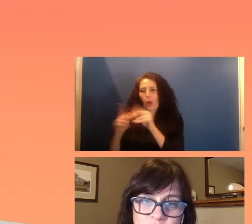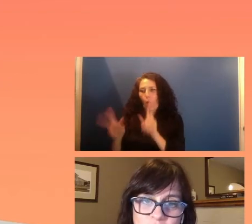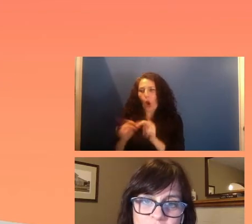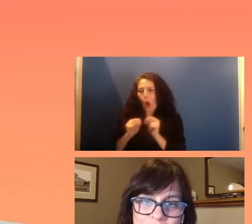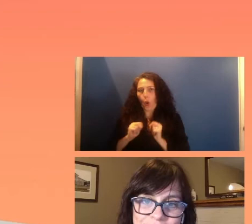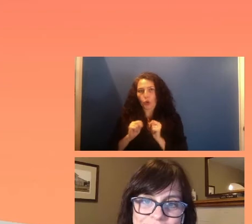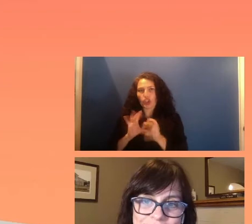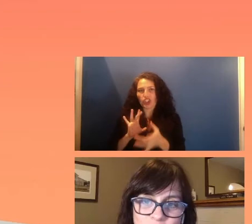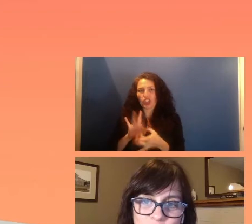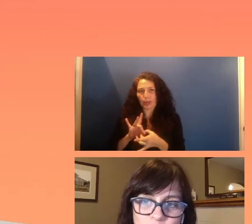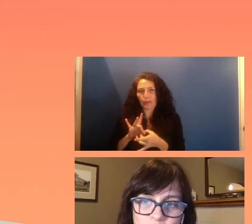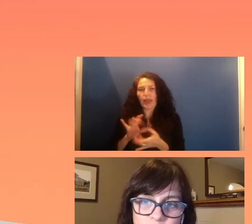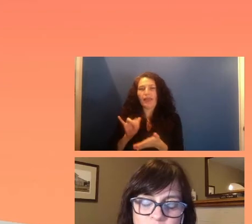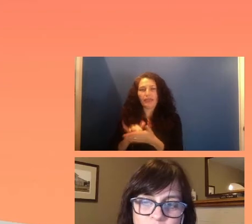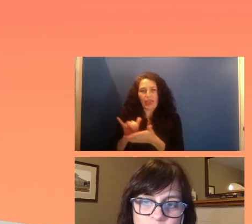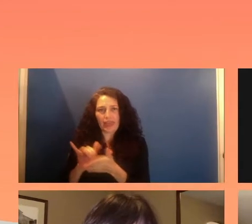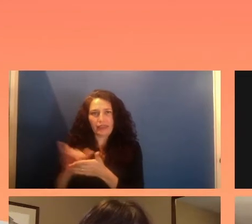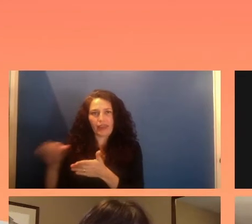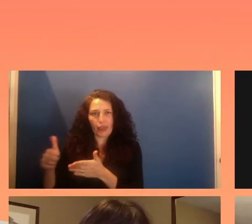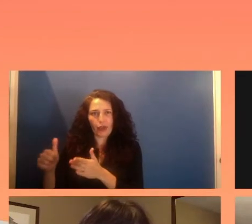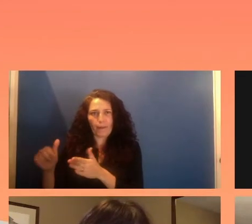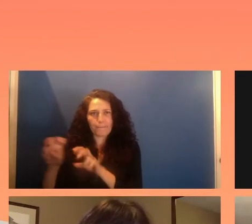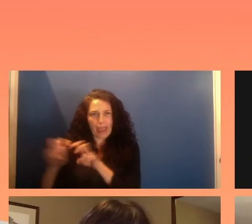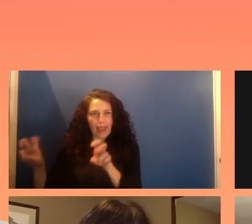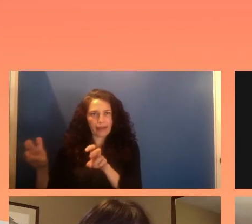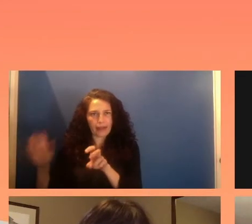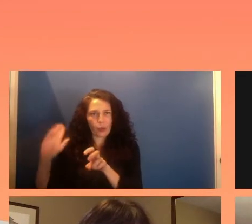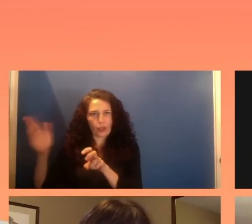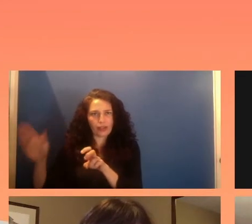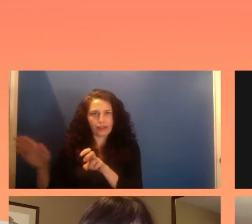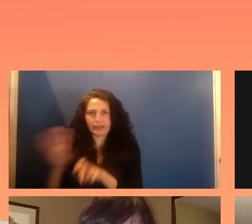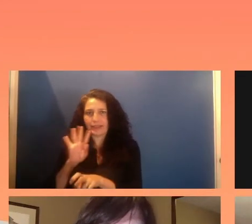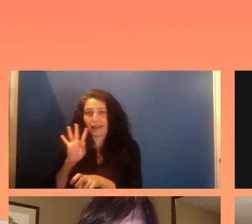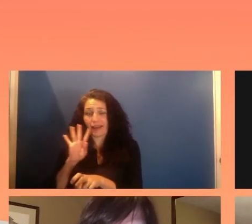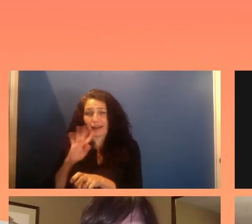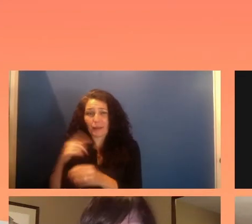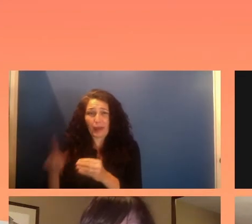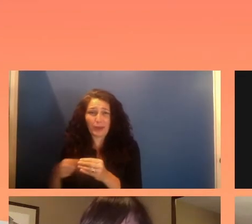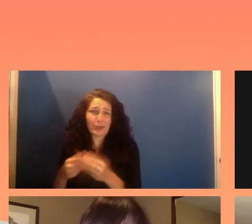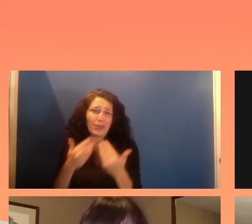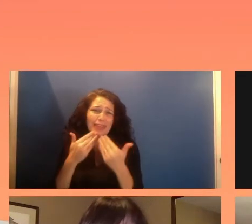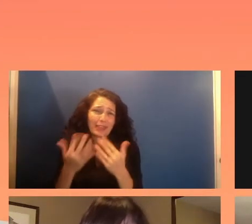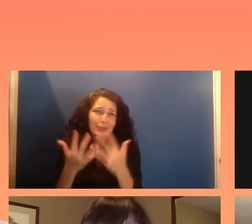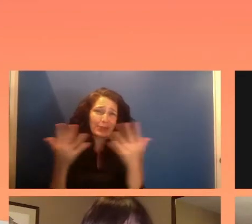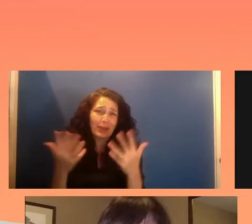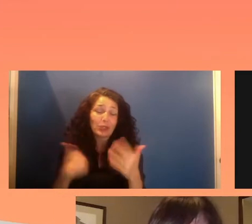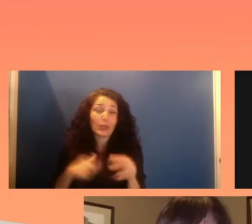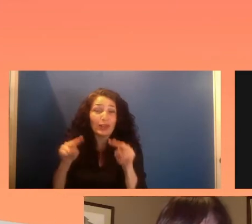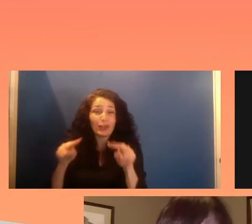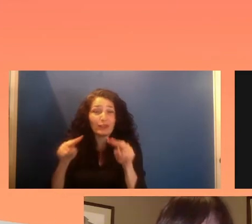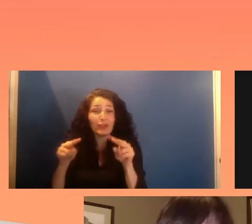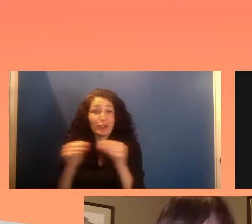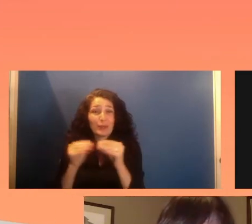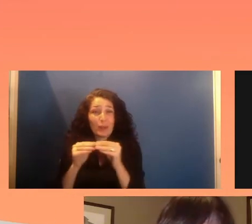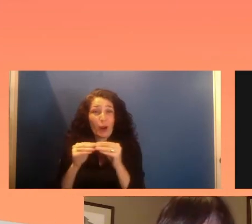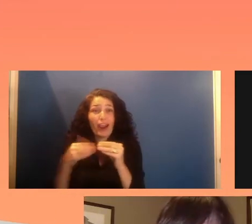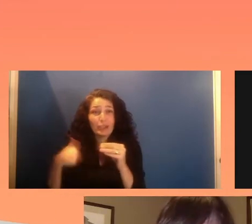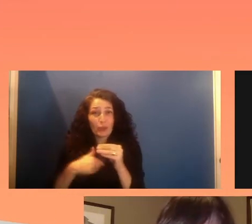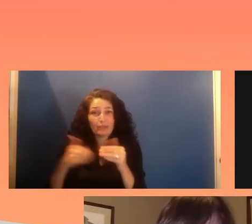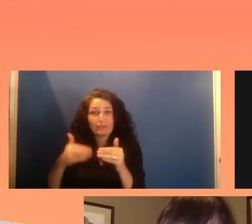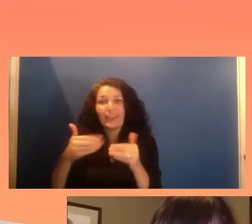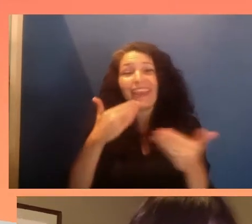so much for your work, and we look forward to hearing about it as it moves forward. Thank you for making